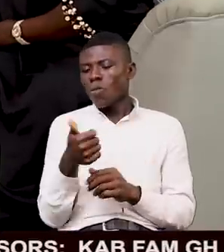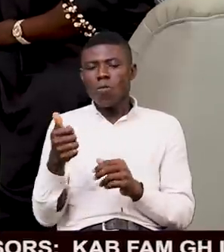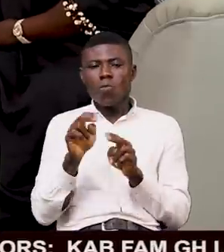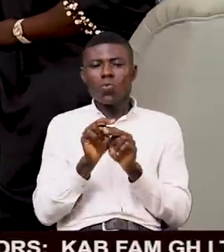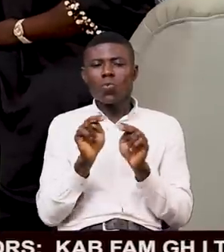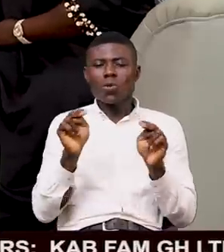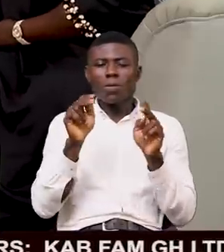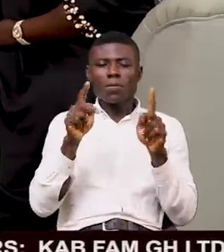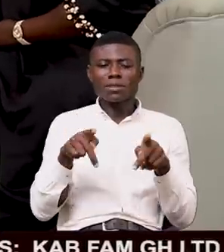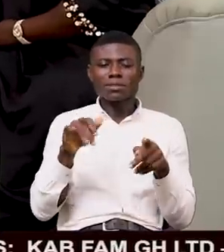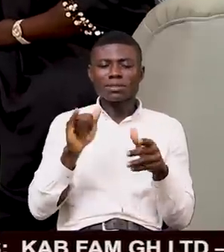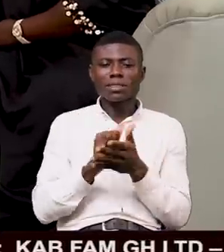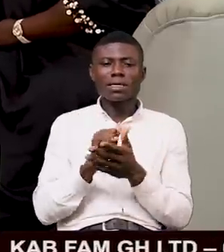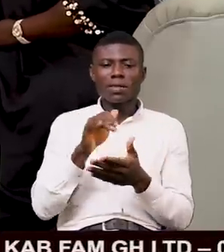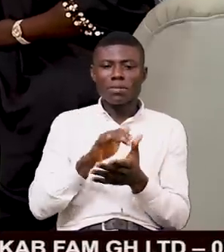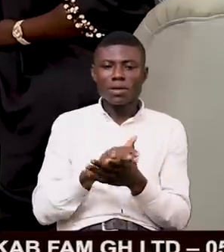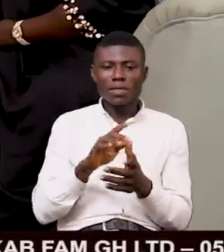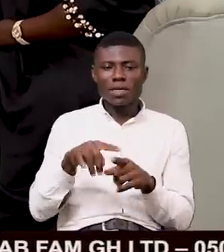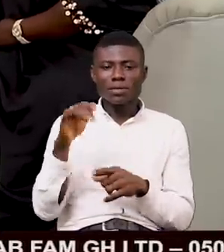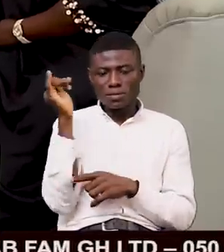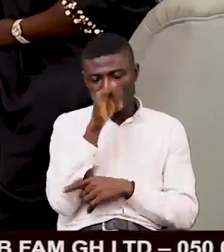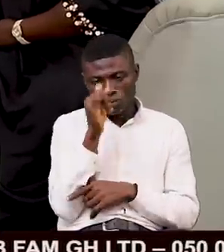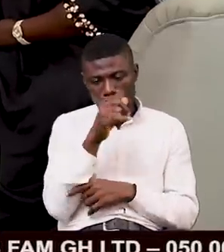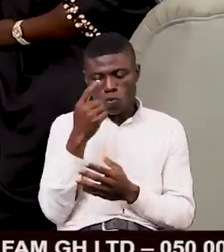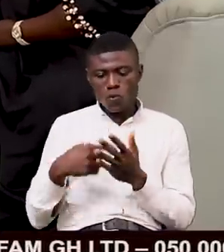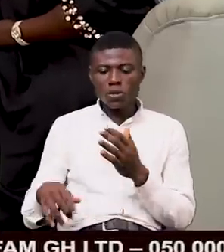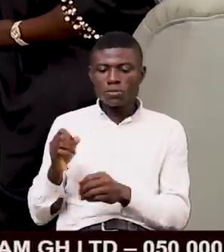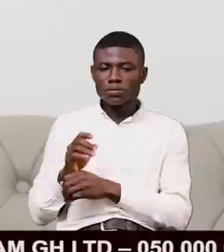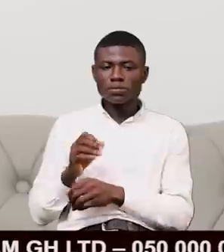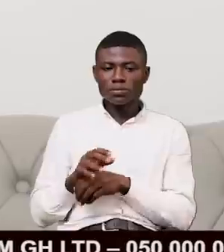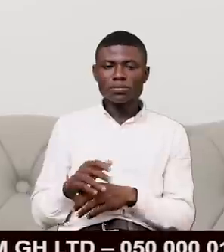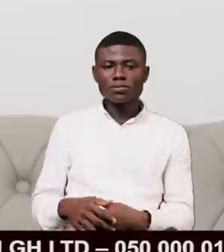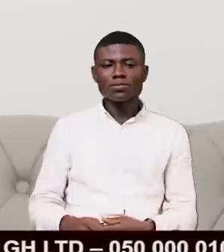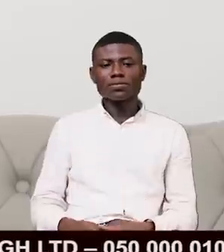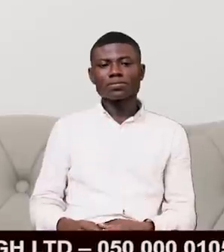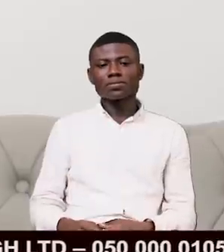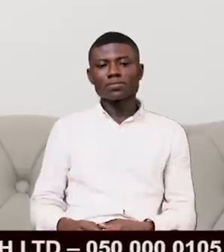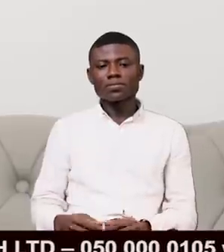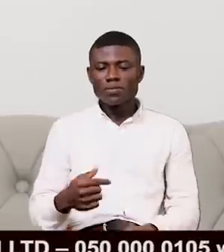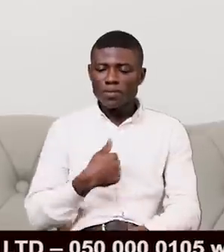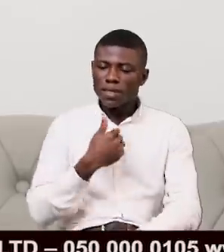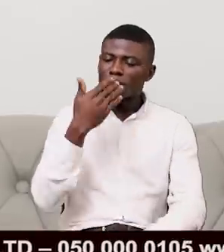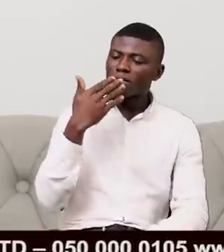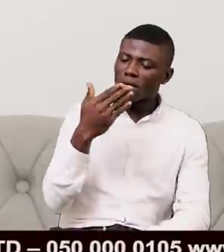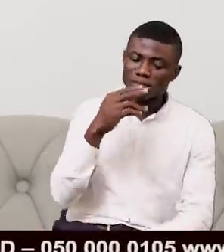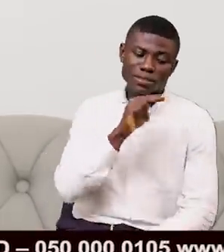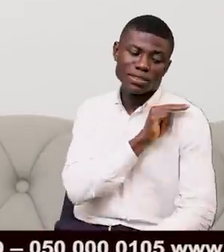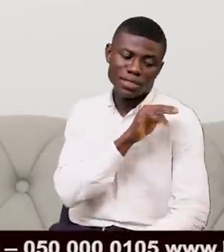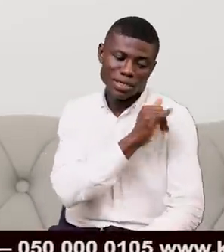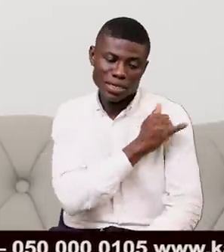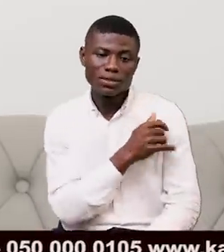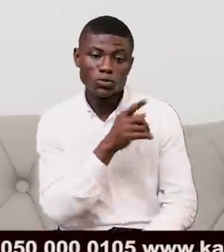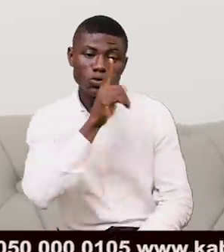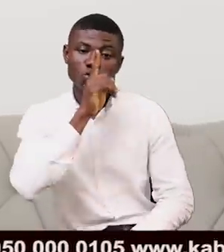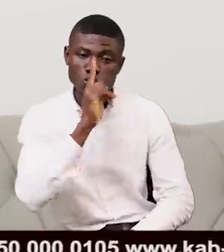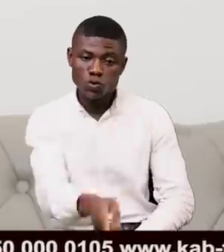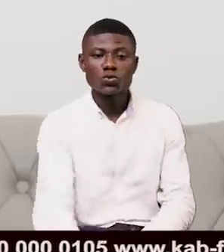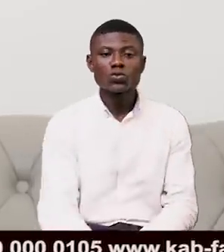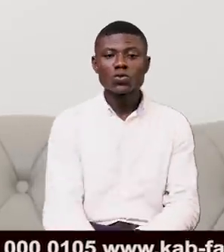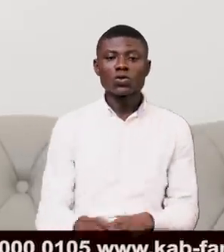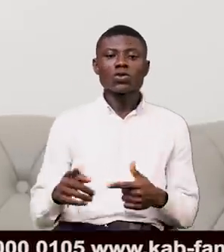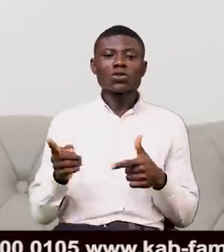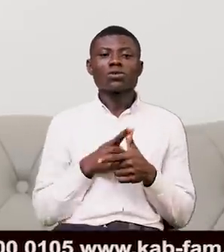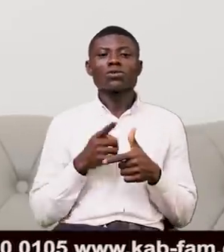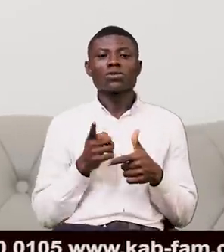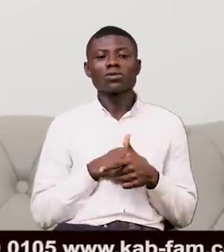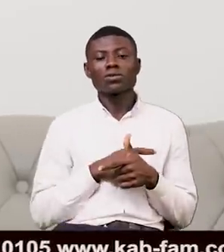hweye a oware a wo di nsamfu. Efutu obe na ade be ma. Yes, and I'm patching me that super. In fact, one,